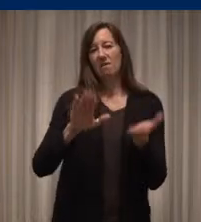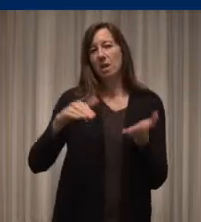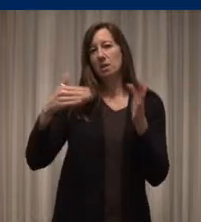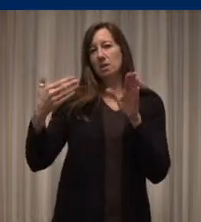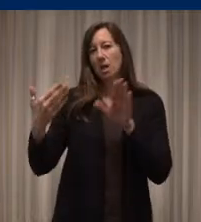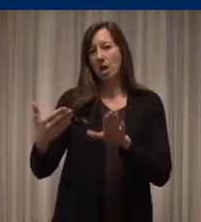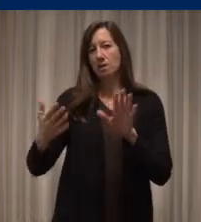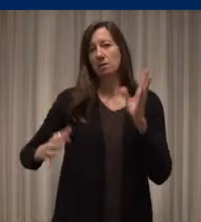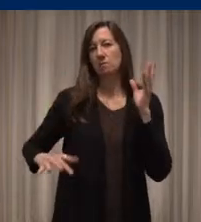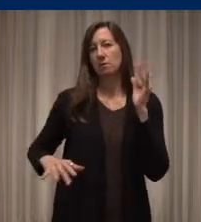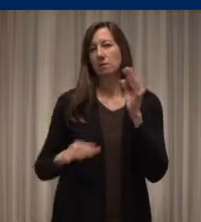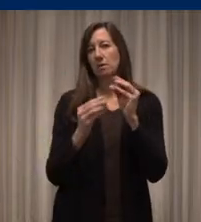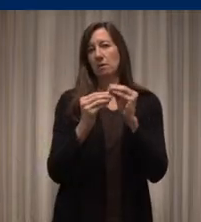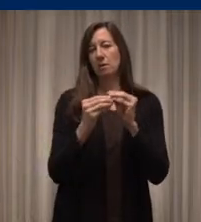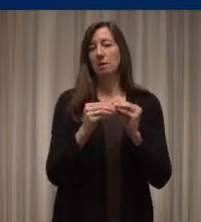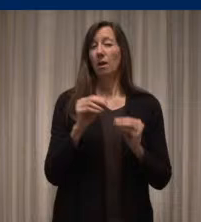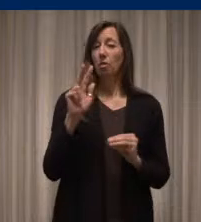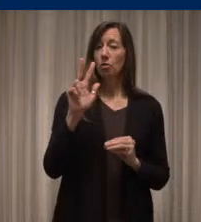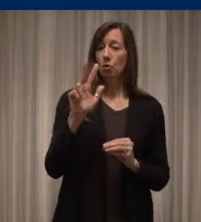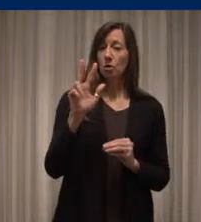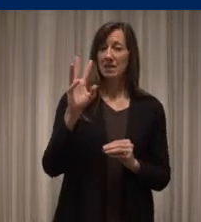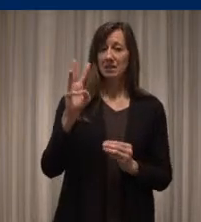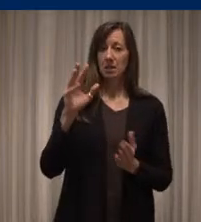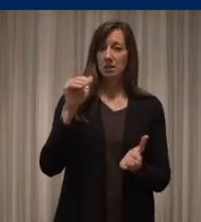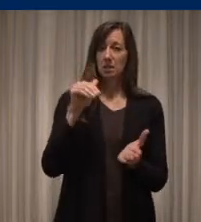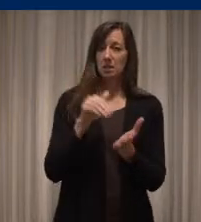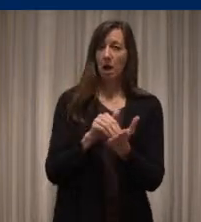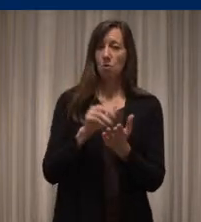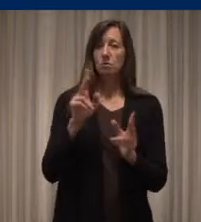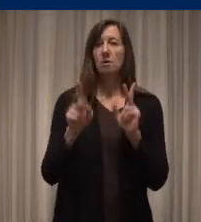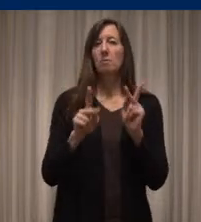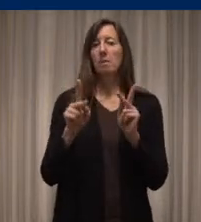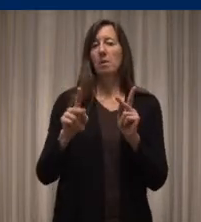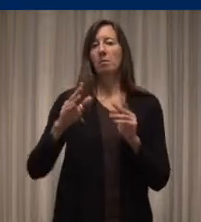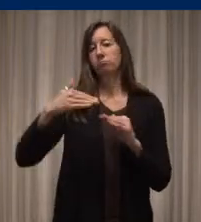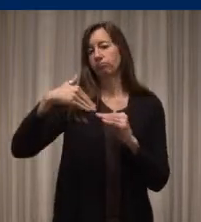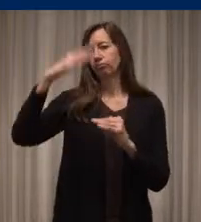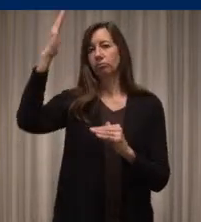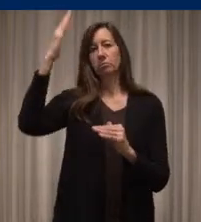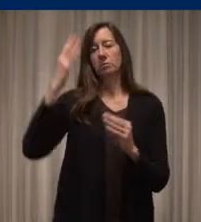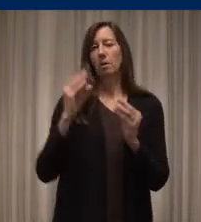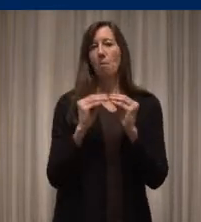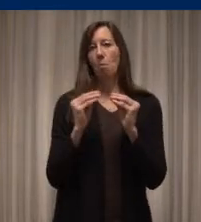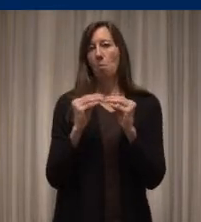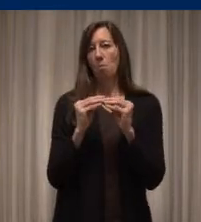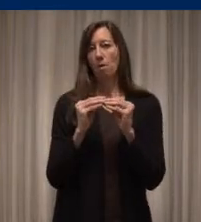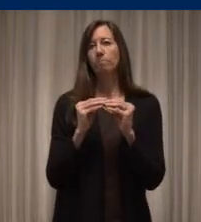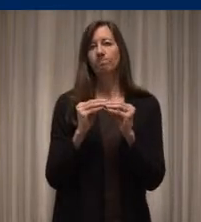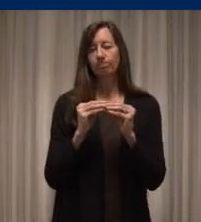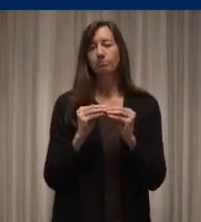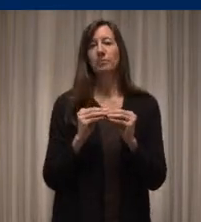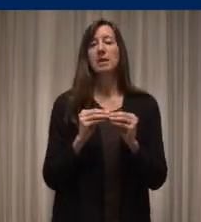36,000 plus by age group. And the high-level takeaway here is that